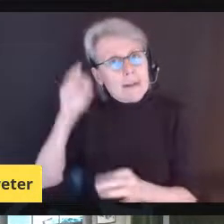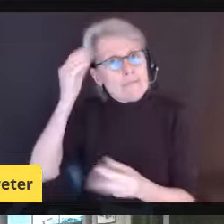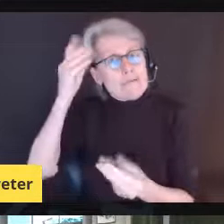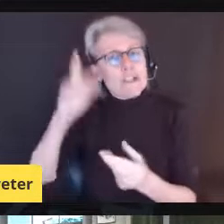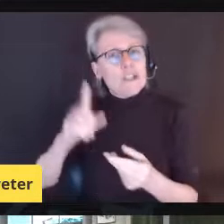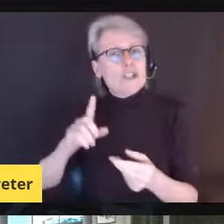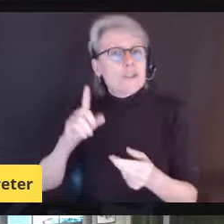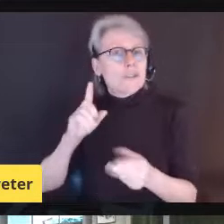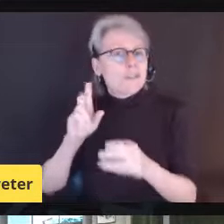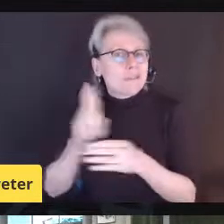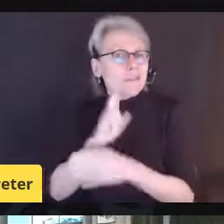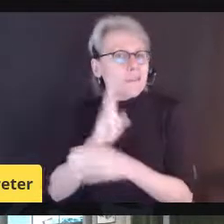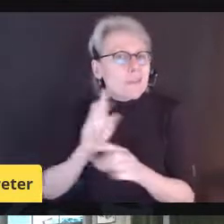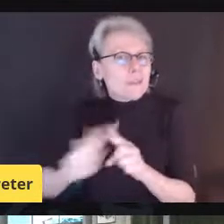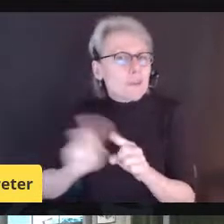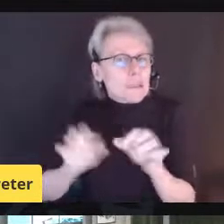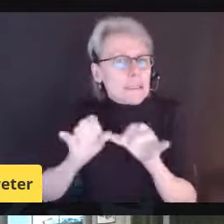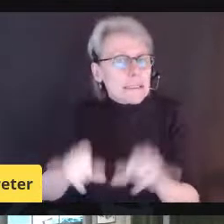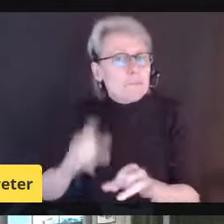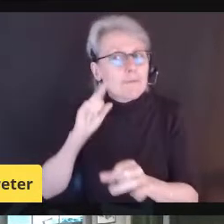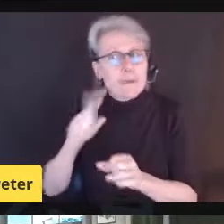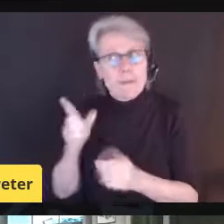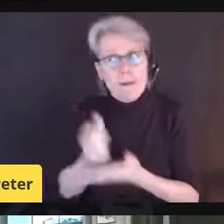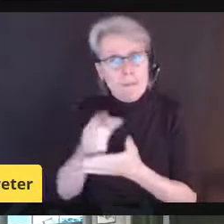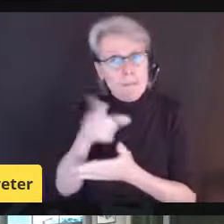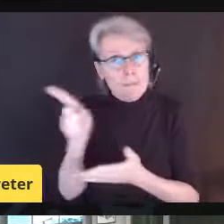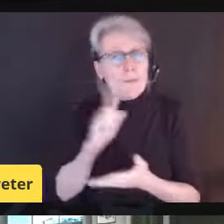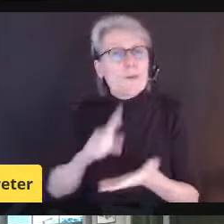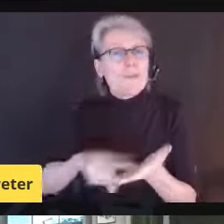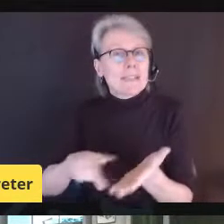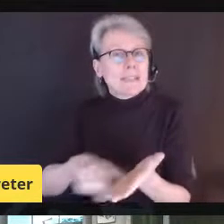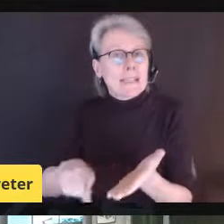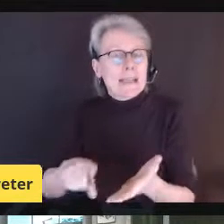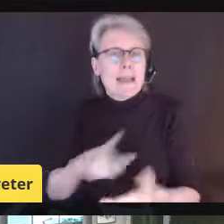for investigators. And I also love being outdoors